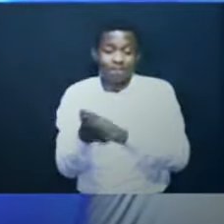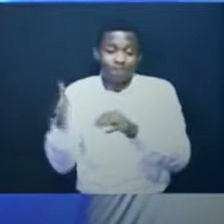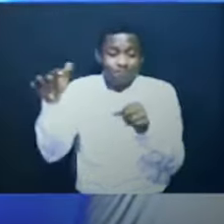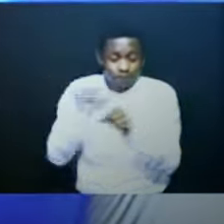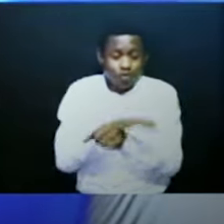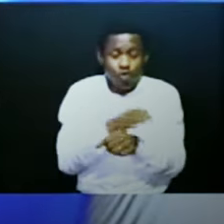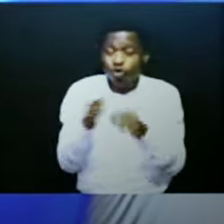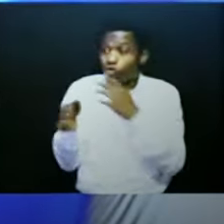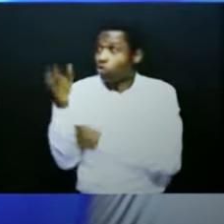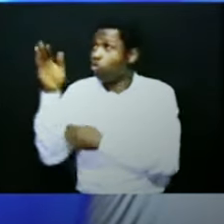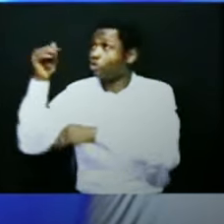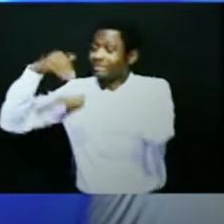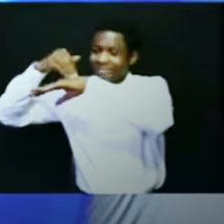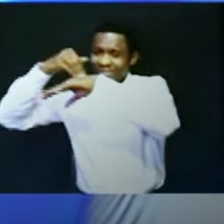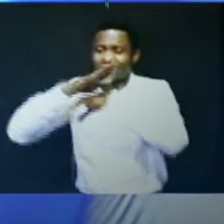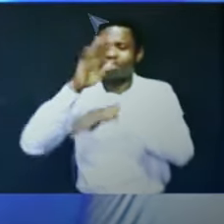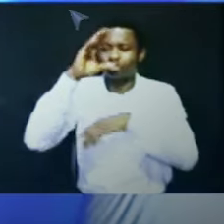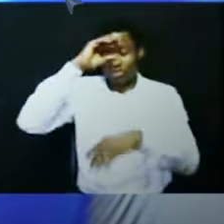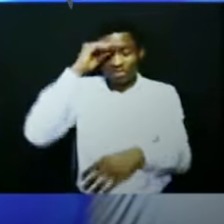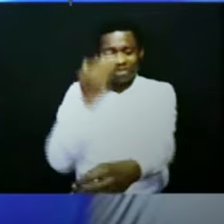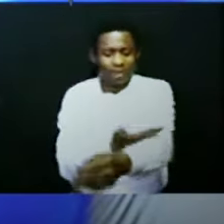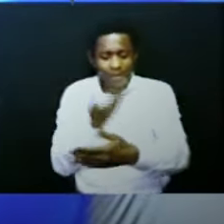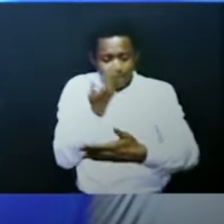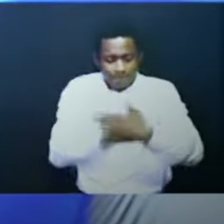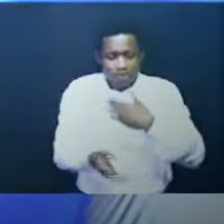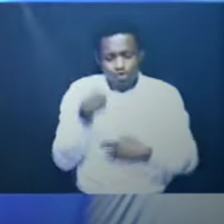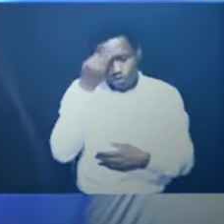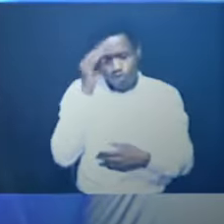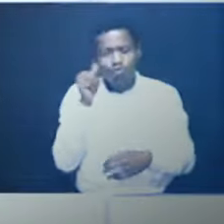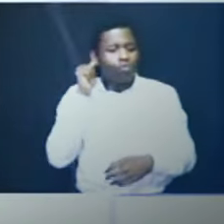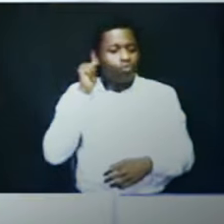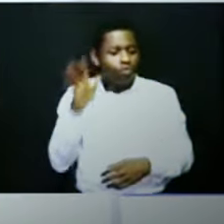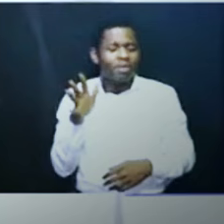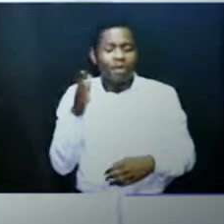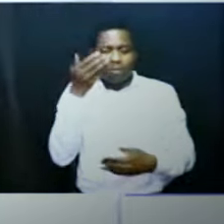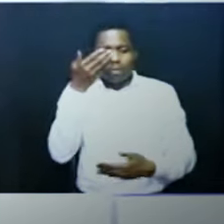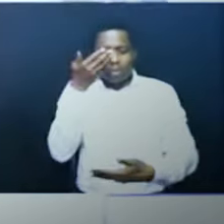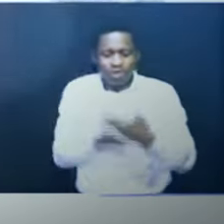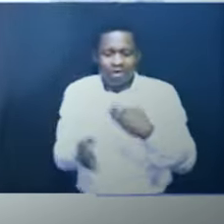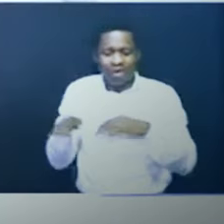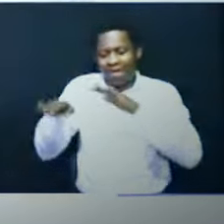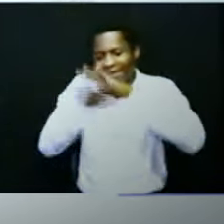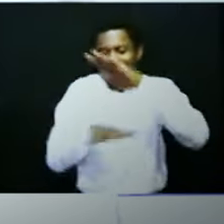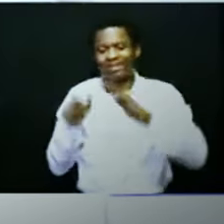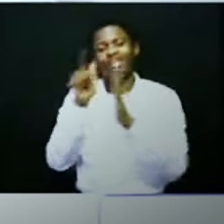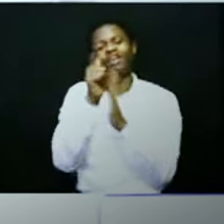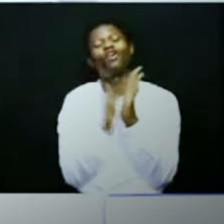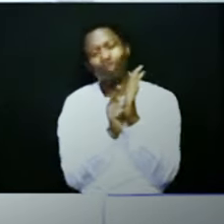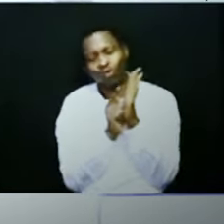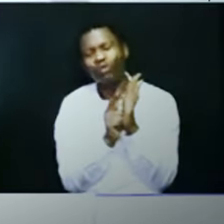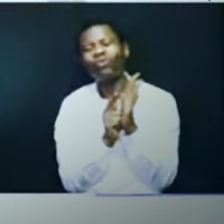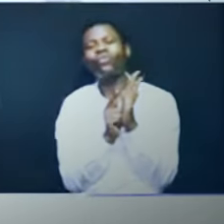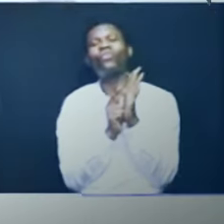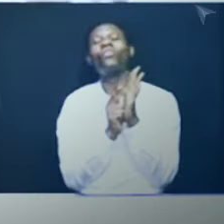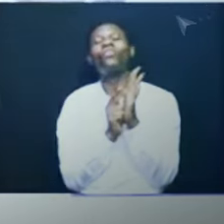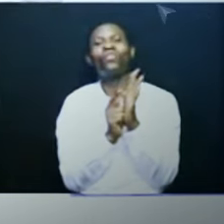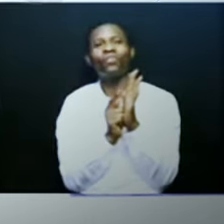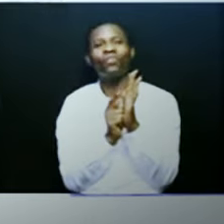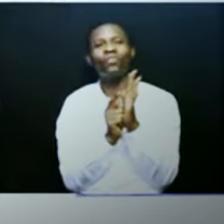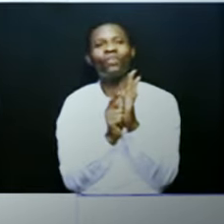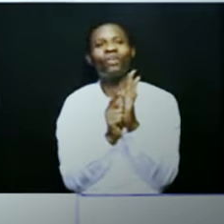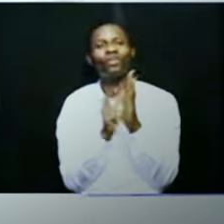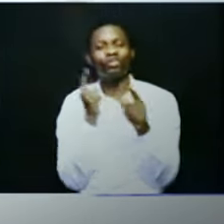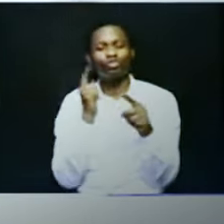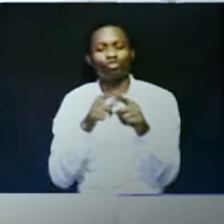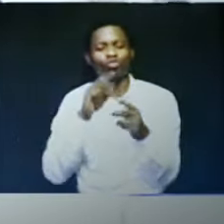God sent his son, born of a woman, born under the law,